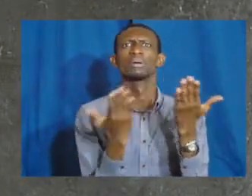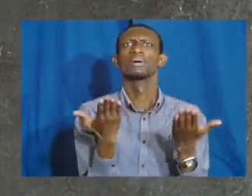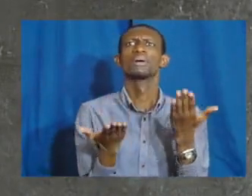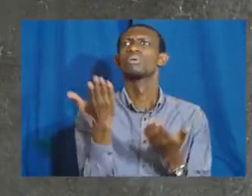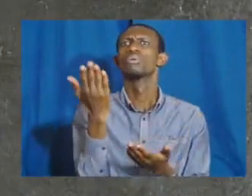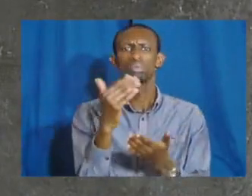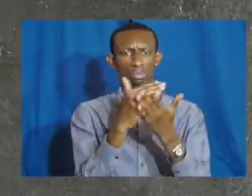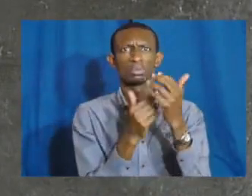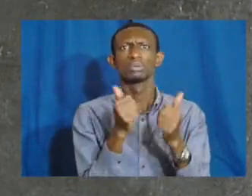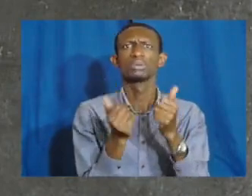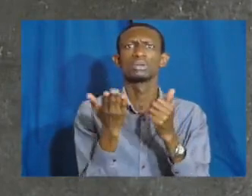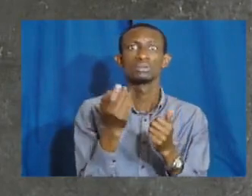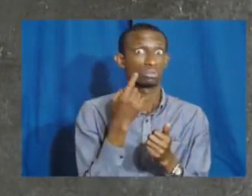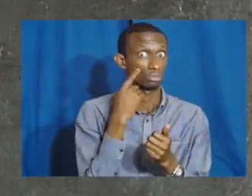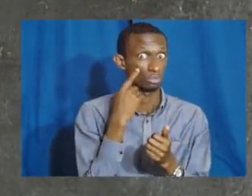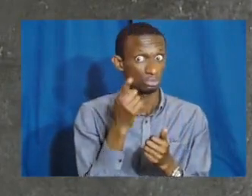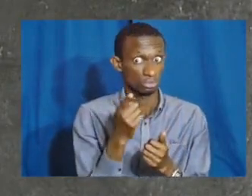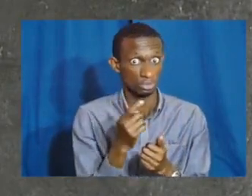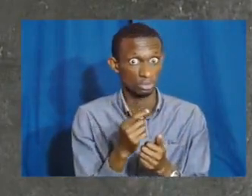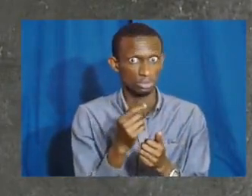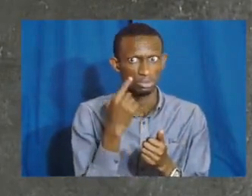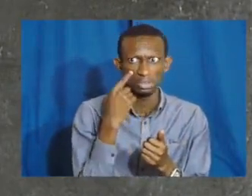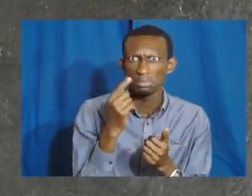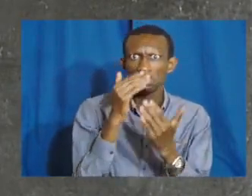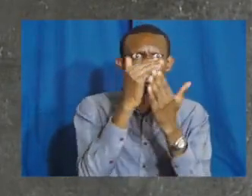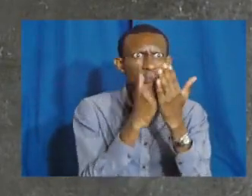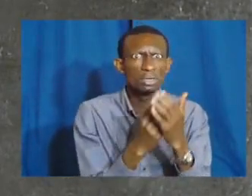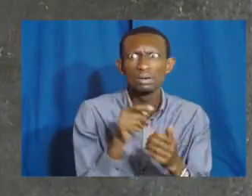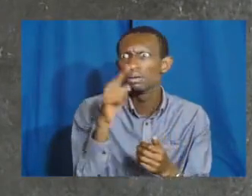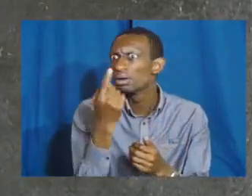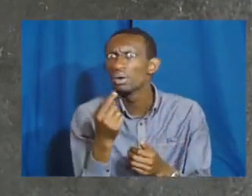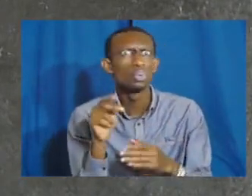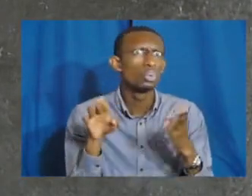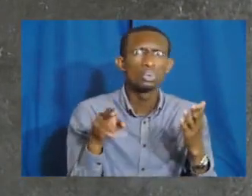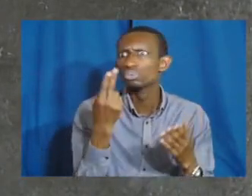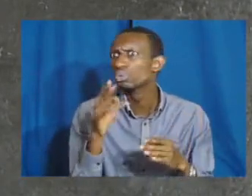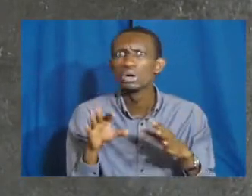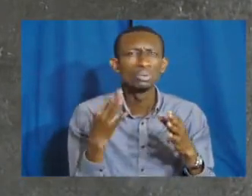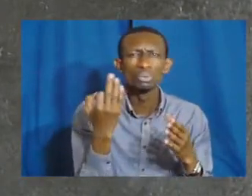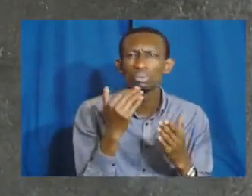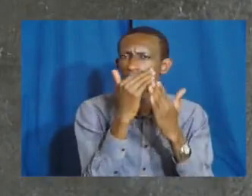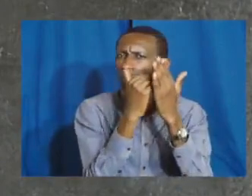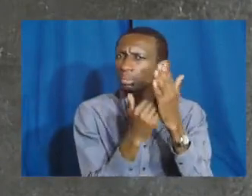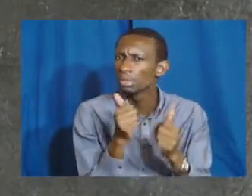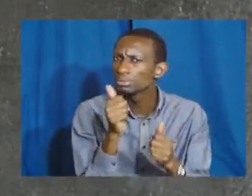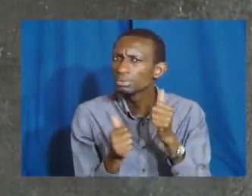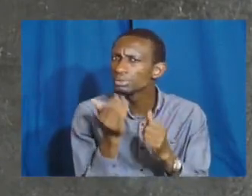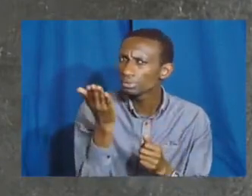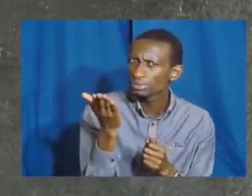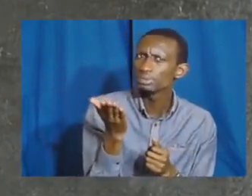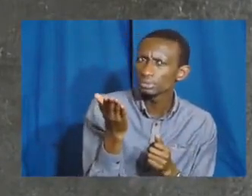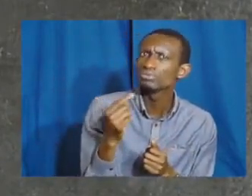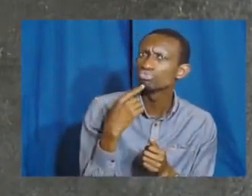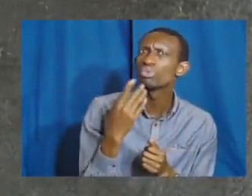have to first look at the class. If we are using the tertiary, primary, and secondary, you will be able to tell